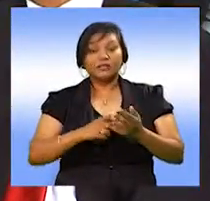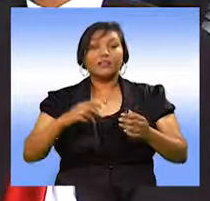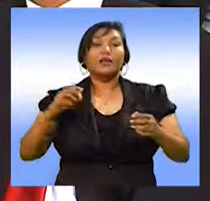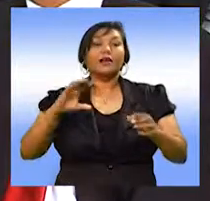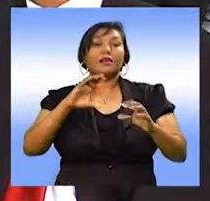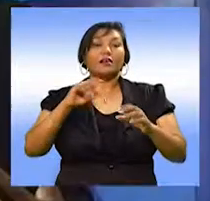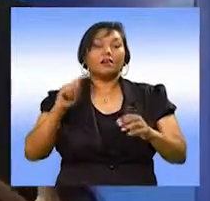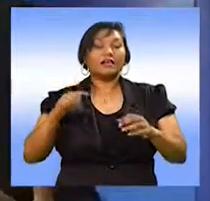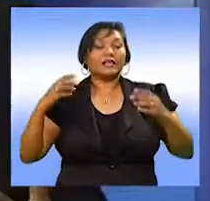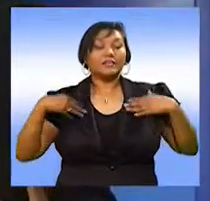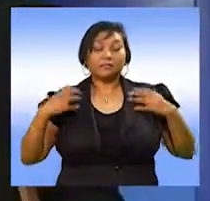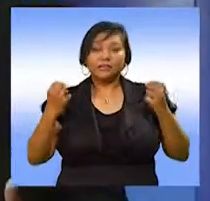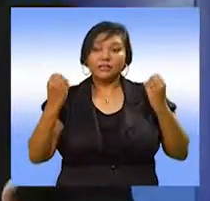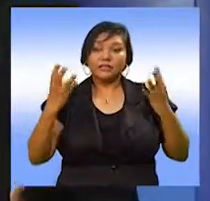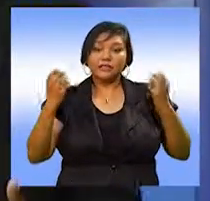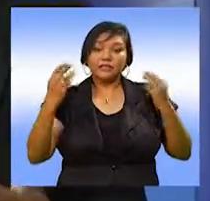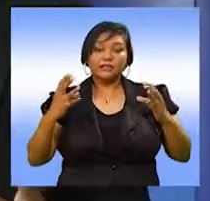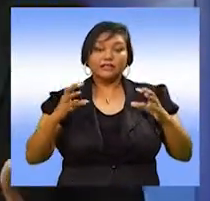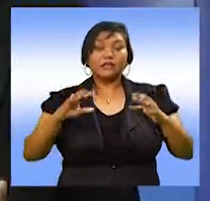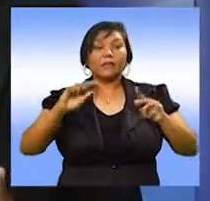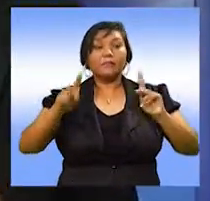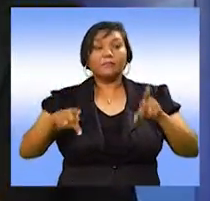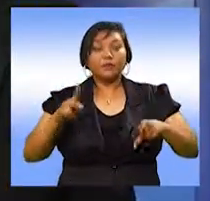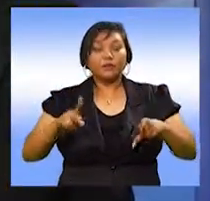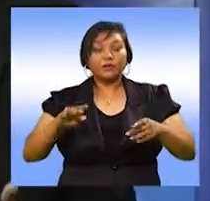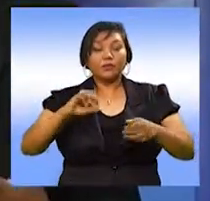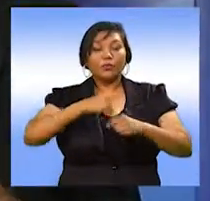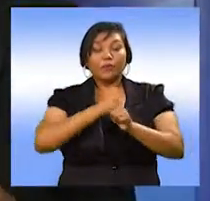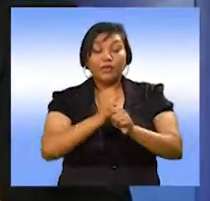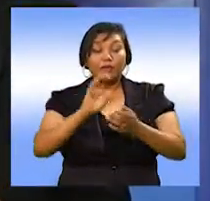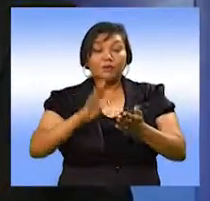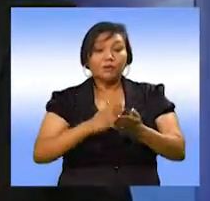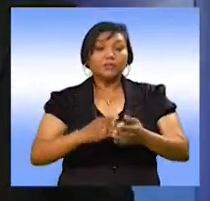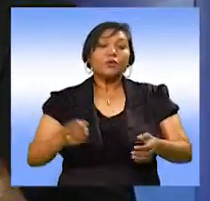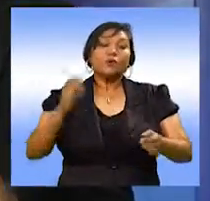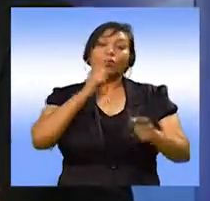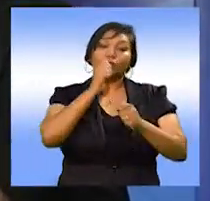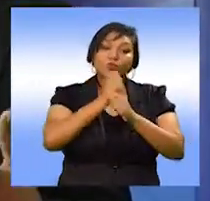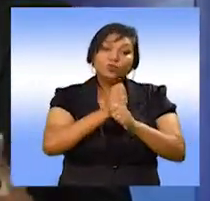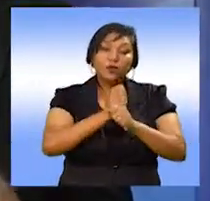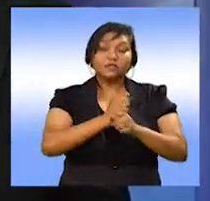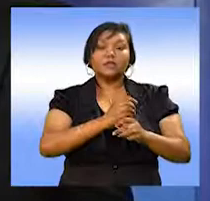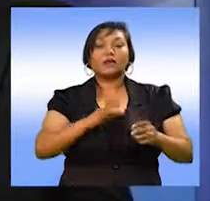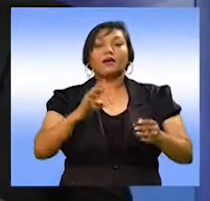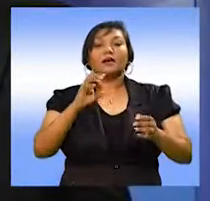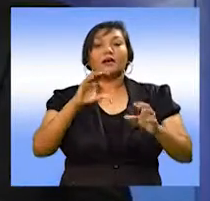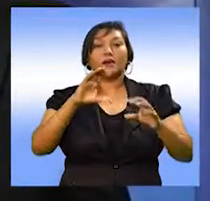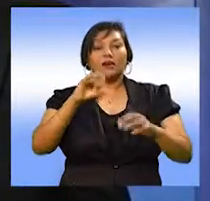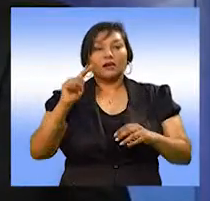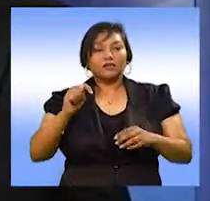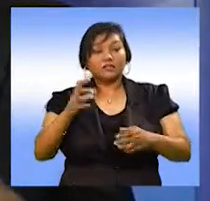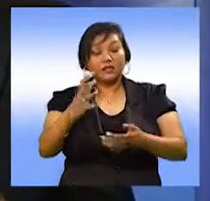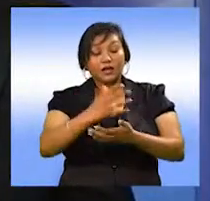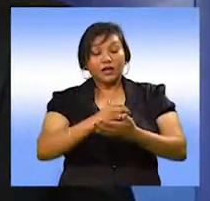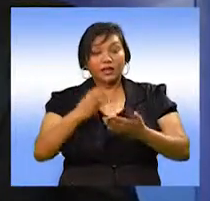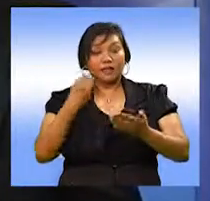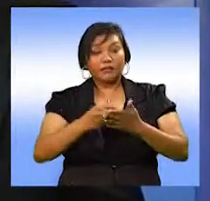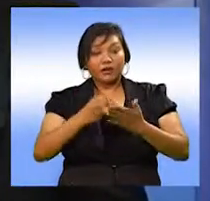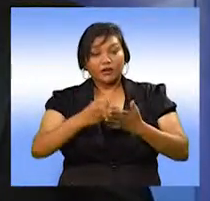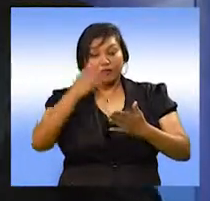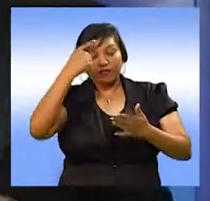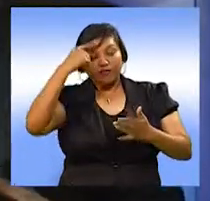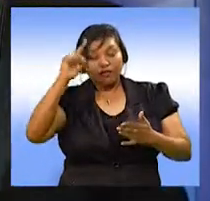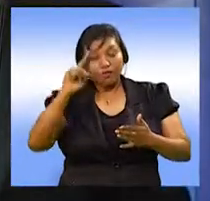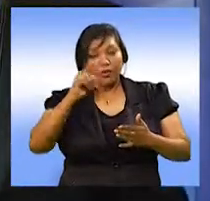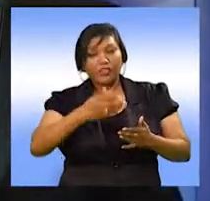membership, and a wide membership of creators of music. They've entrusted their rights to us to ensure that we represent their